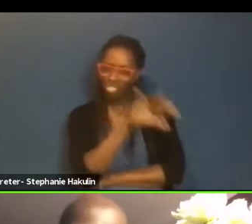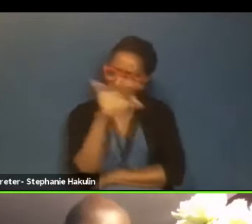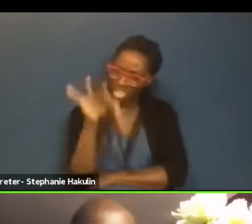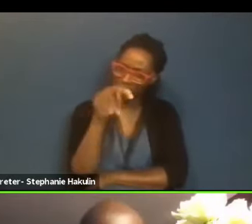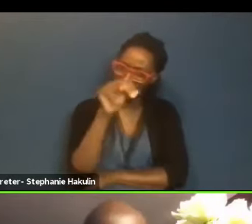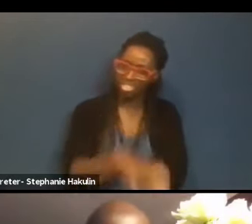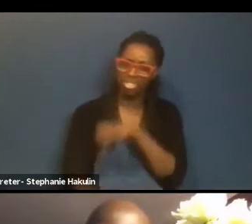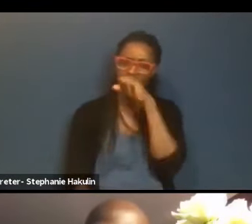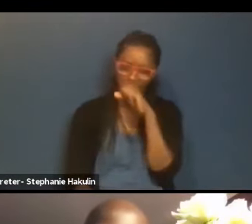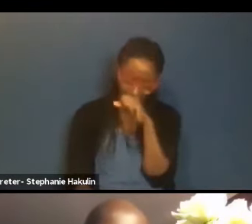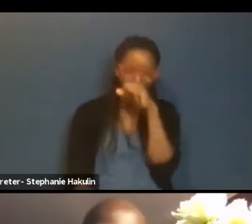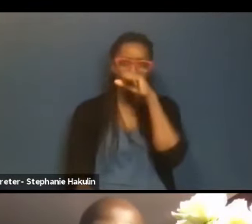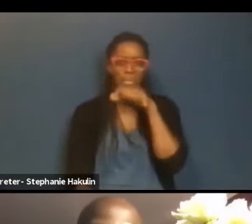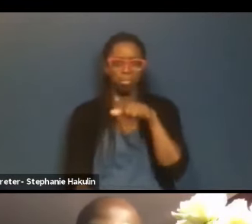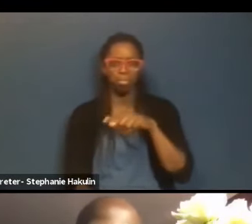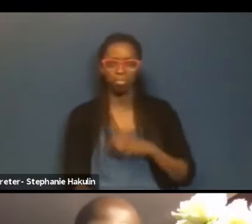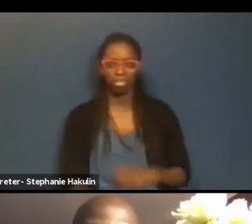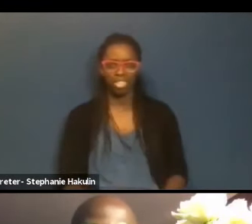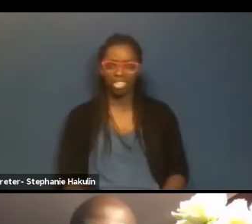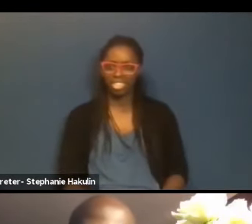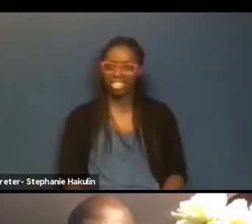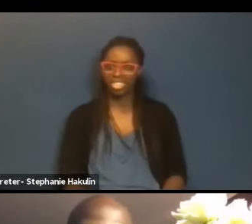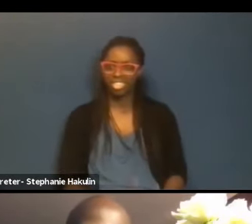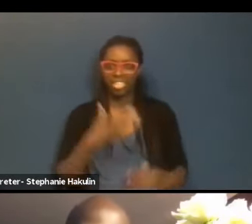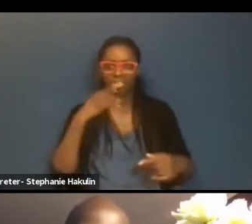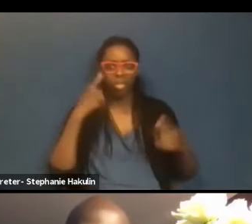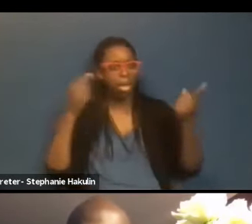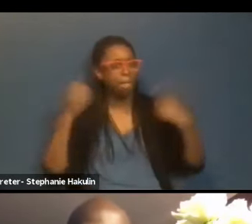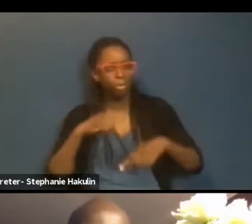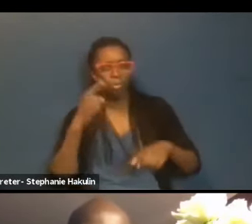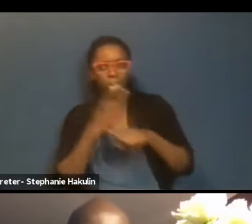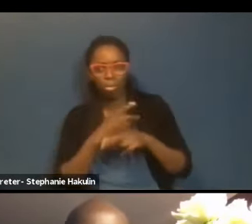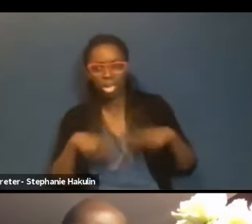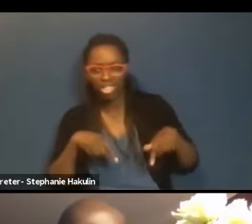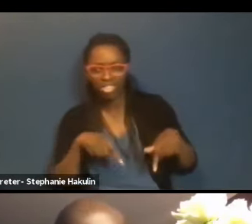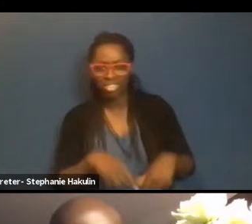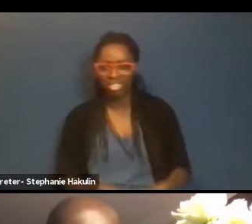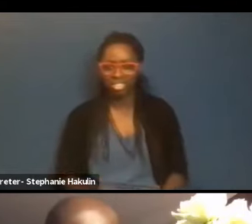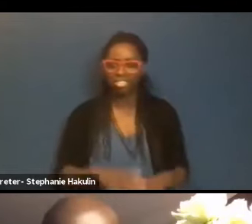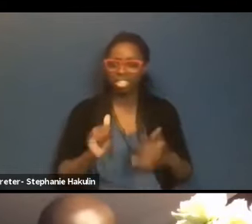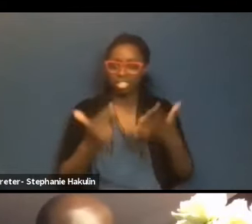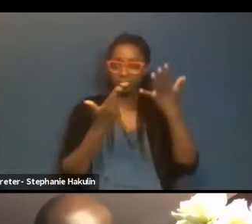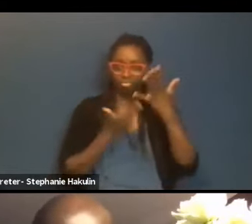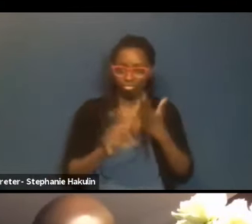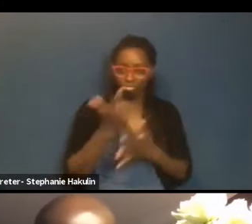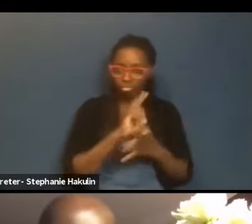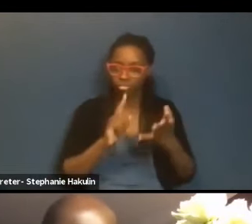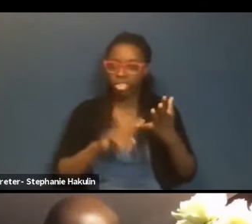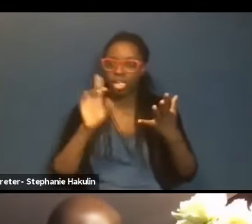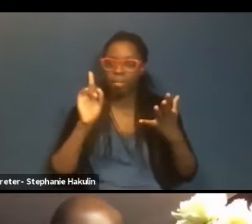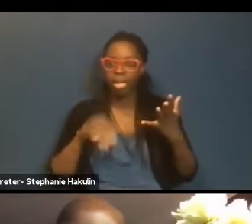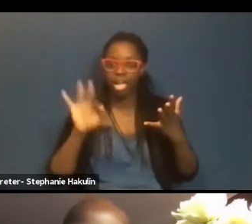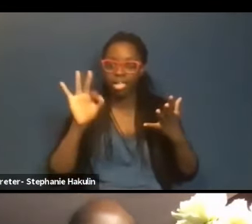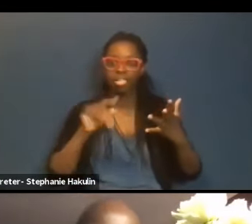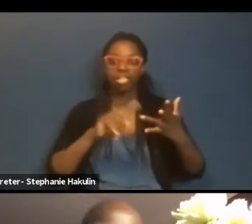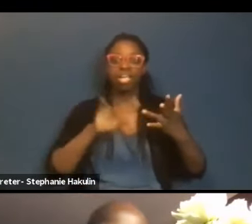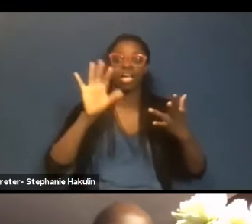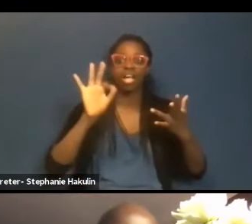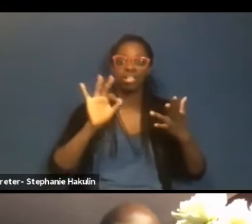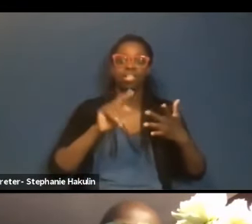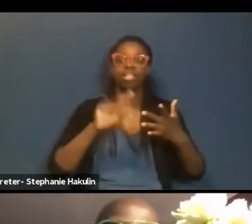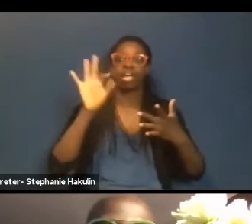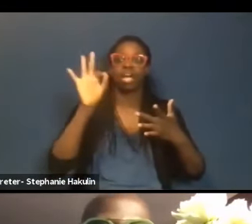yup. For that poet from a low to high, we have an 8.9. Mm. We have a 9. Mm. We have a 9.3,